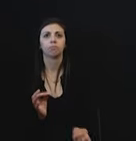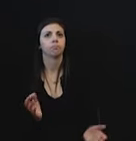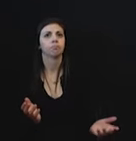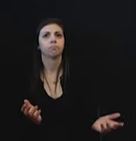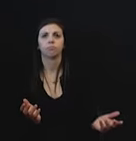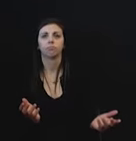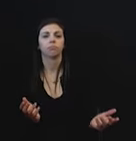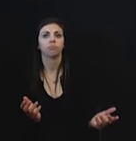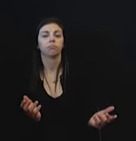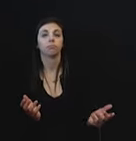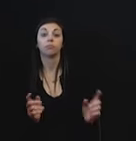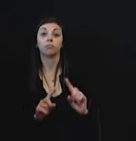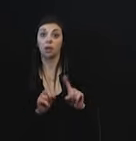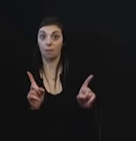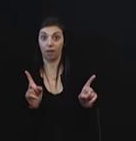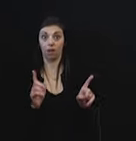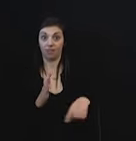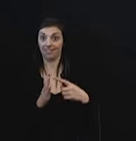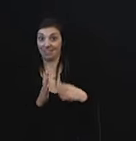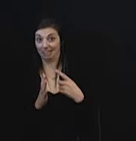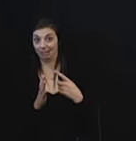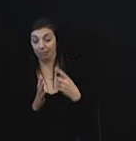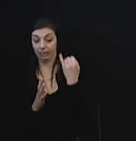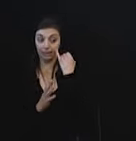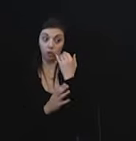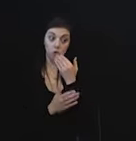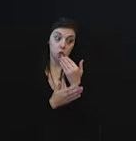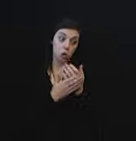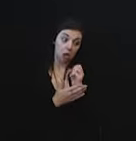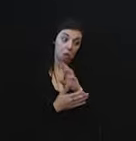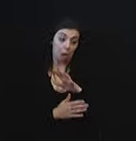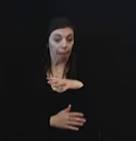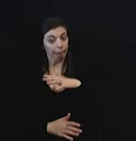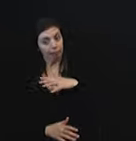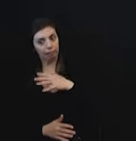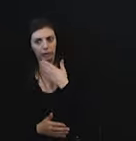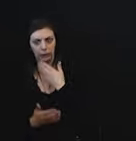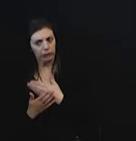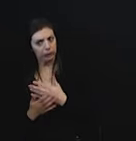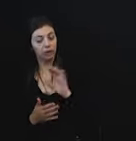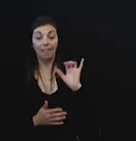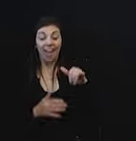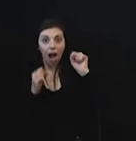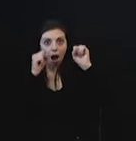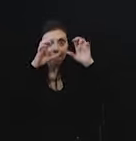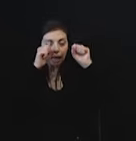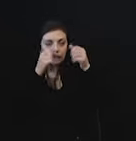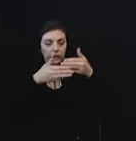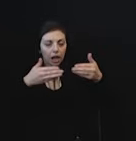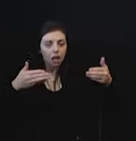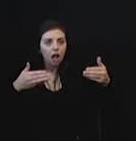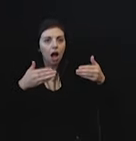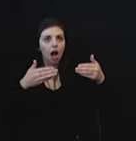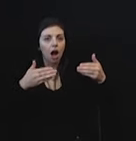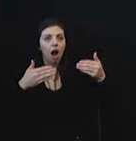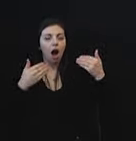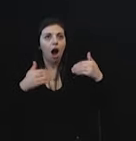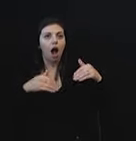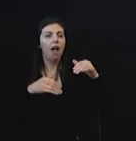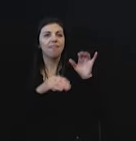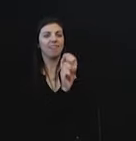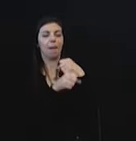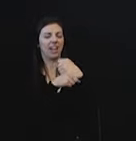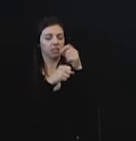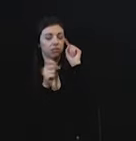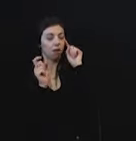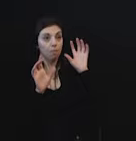But sometimes though, whether it's a good thing or a not so good thing, that amazing thing, that thing that causes a surprising nature